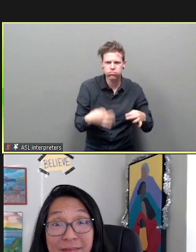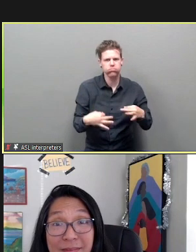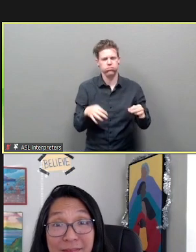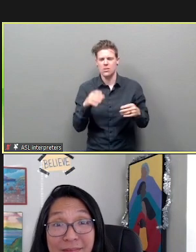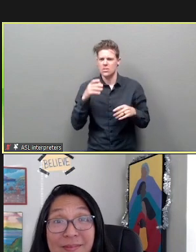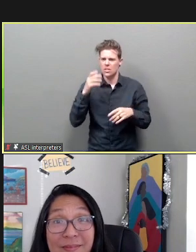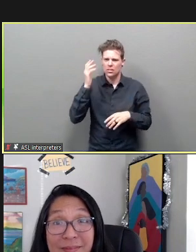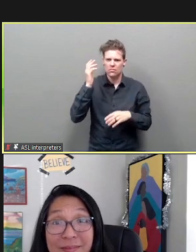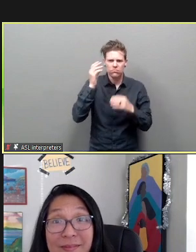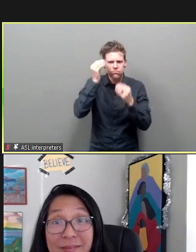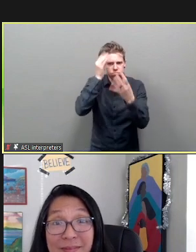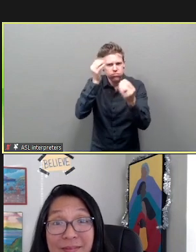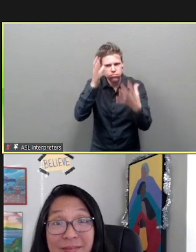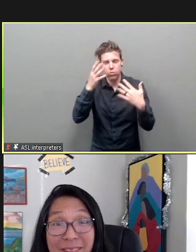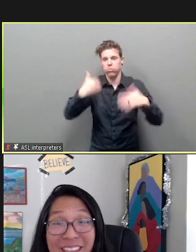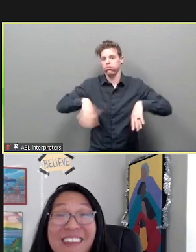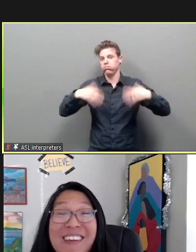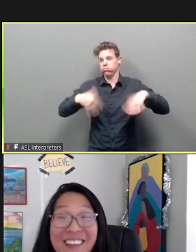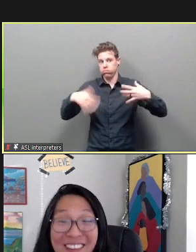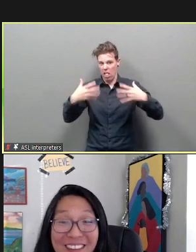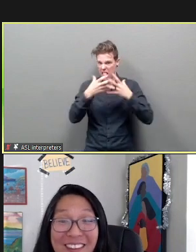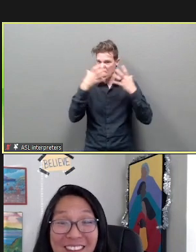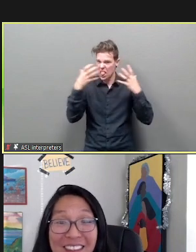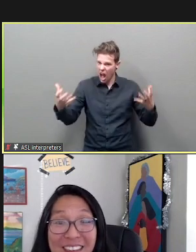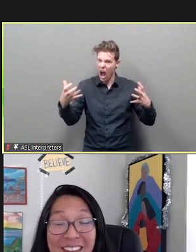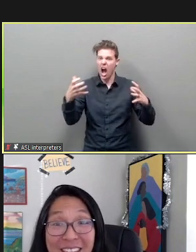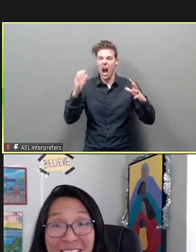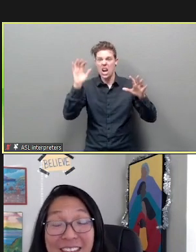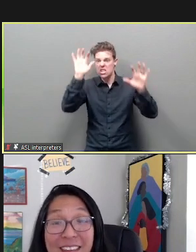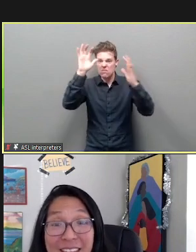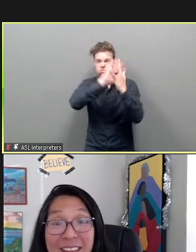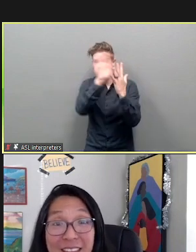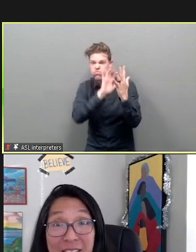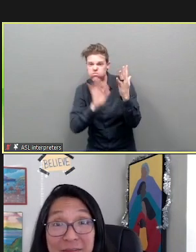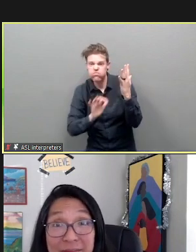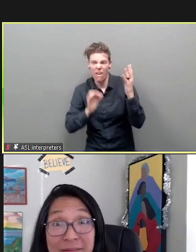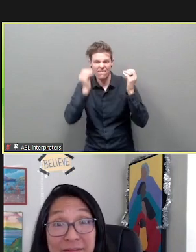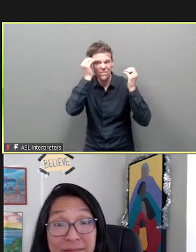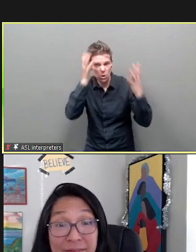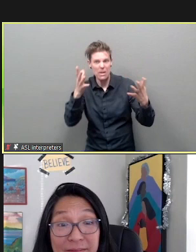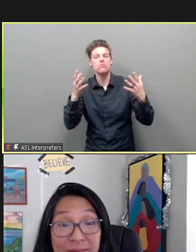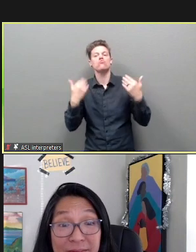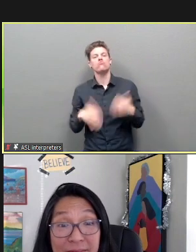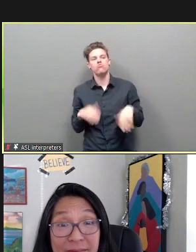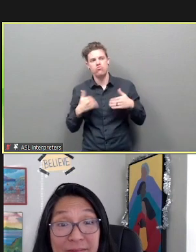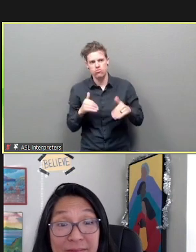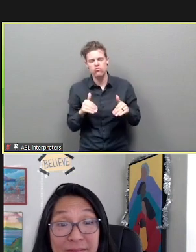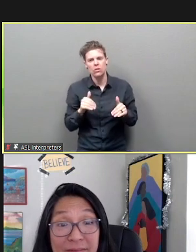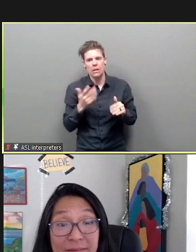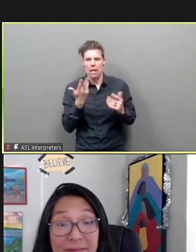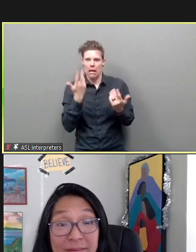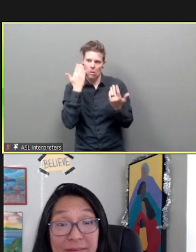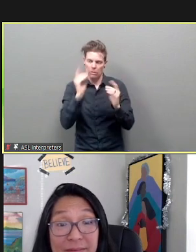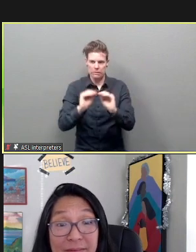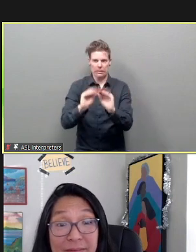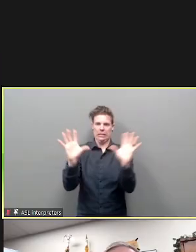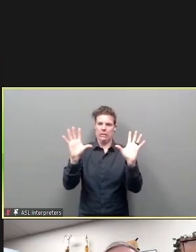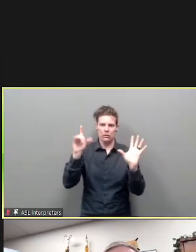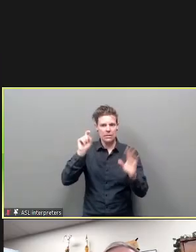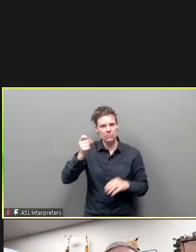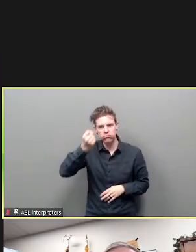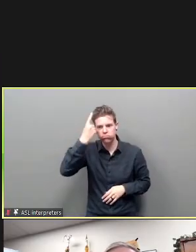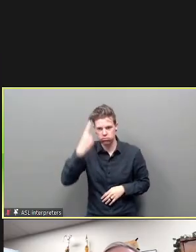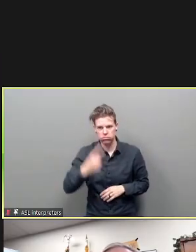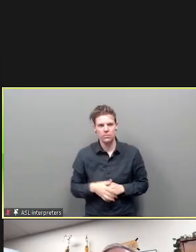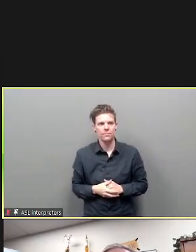so even I can understand. Appreciate that. I like to talk about learning to live with COVID, and I